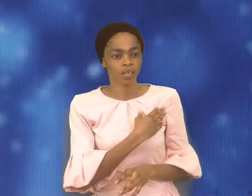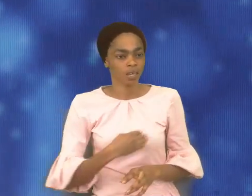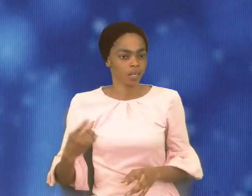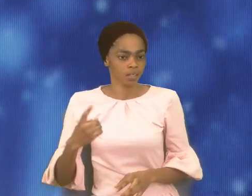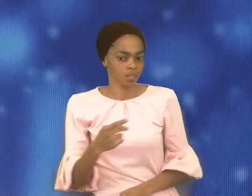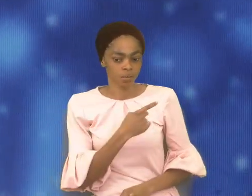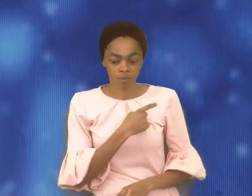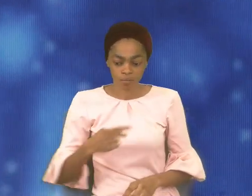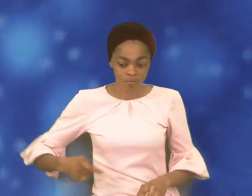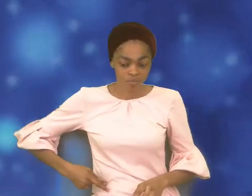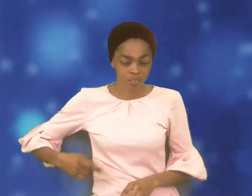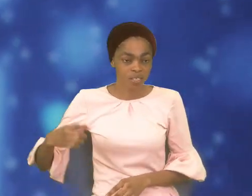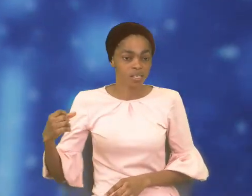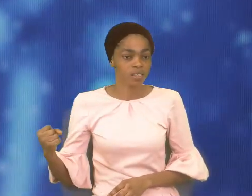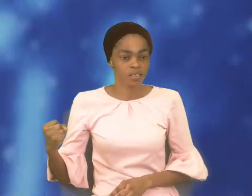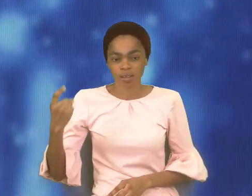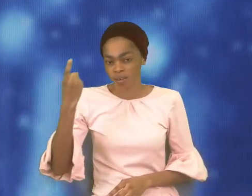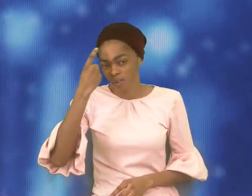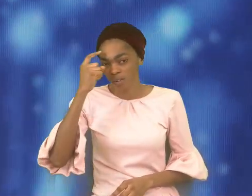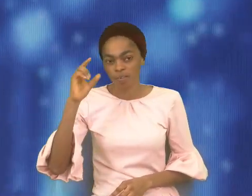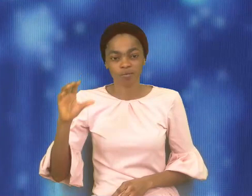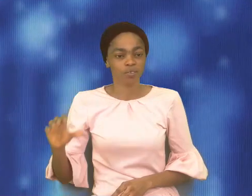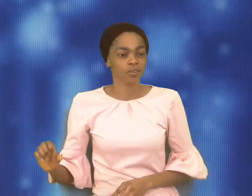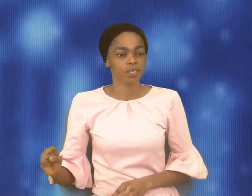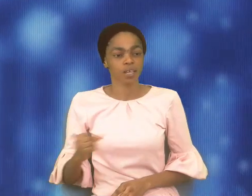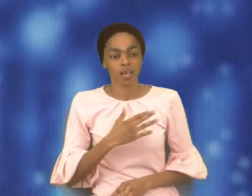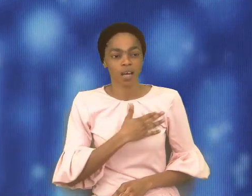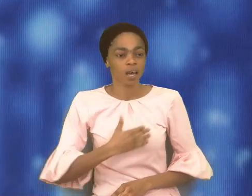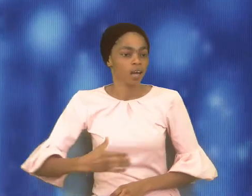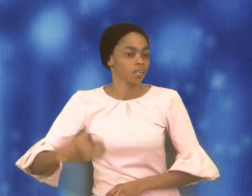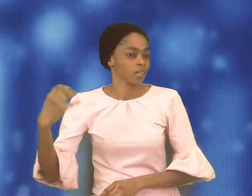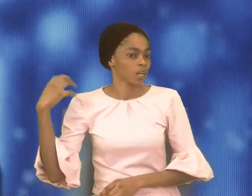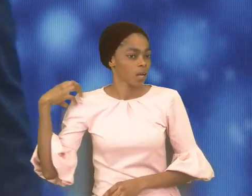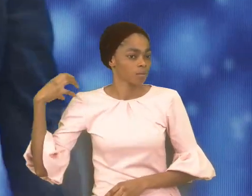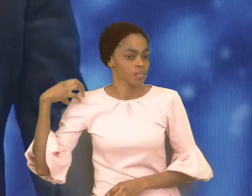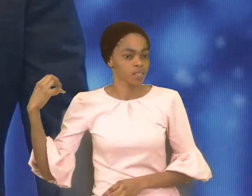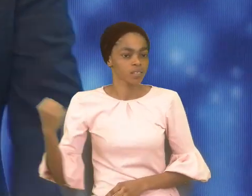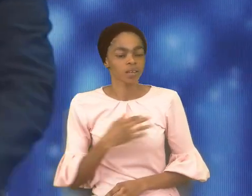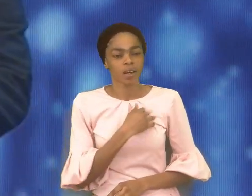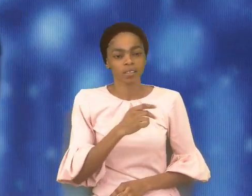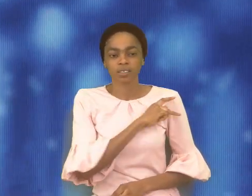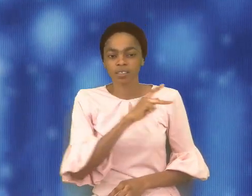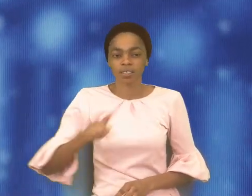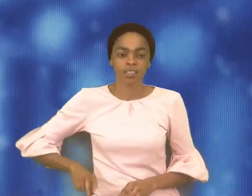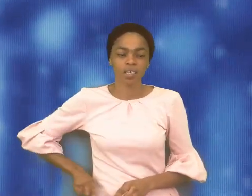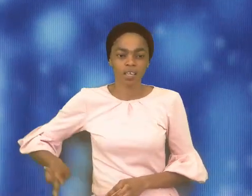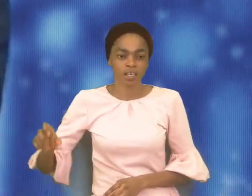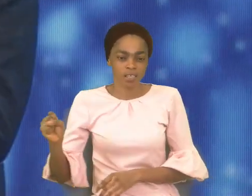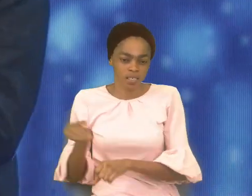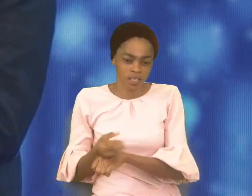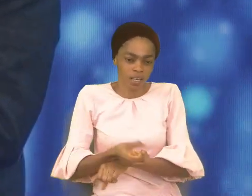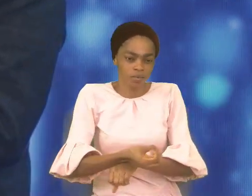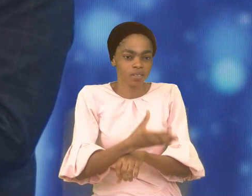and captives, and the king's counselors gathered together and saw